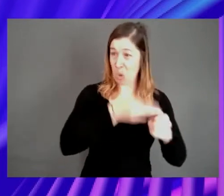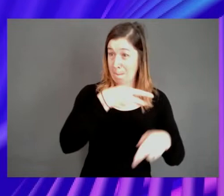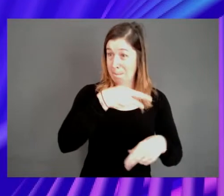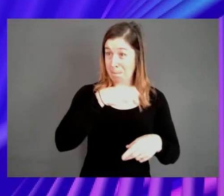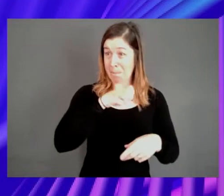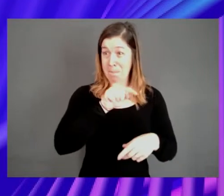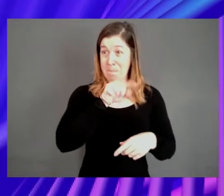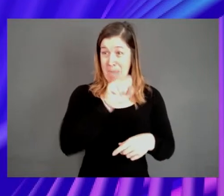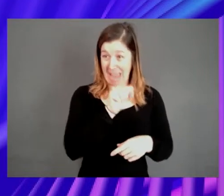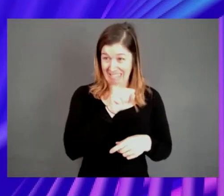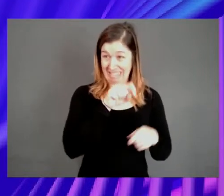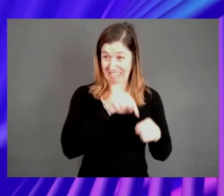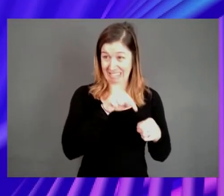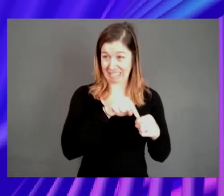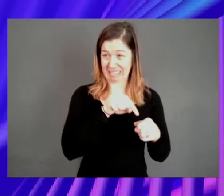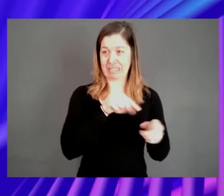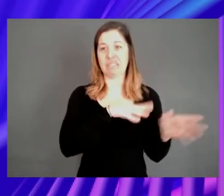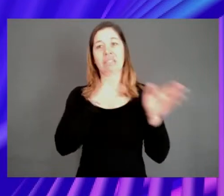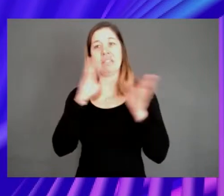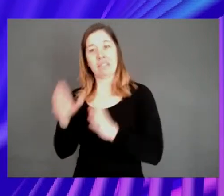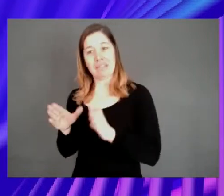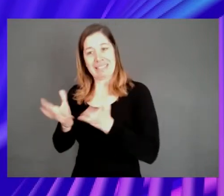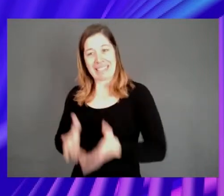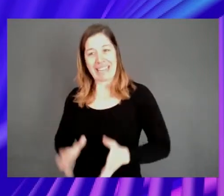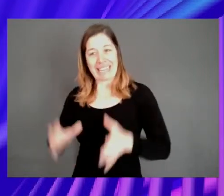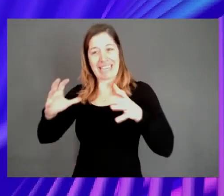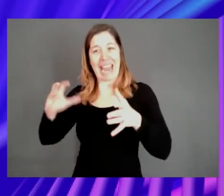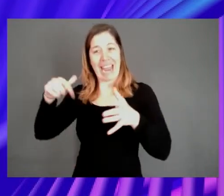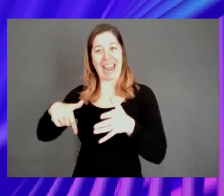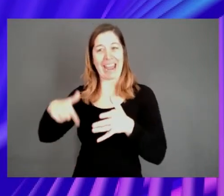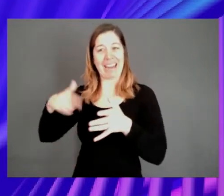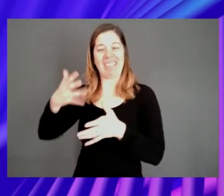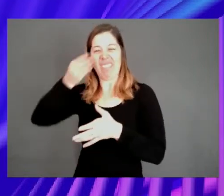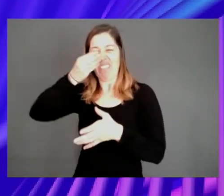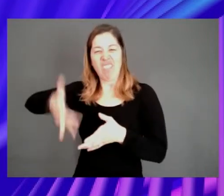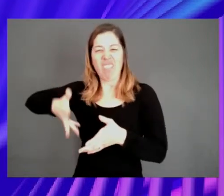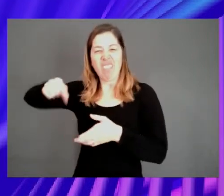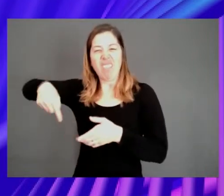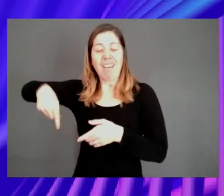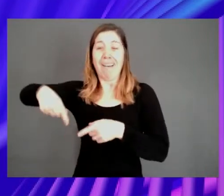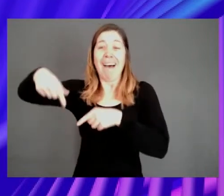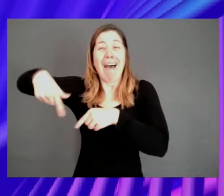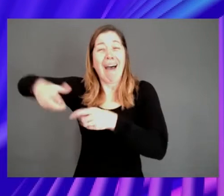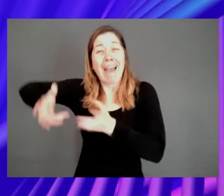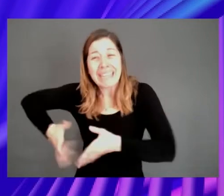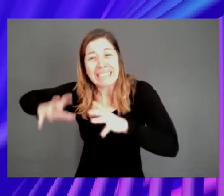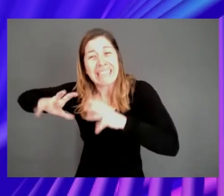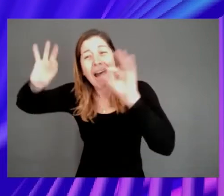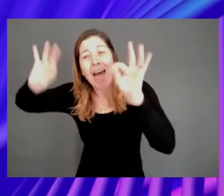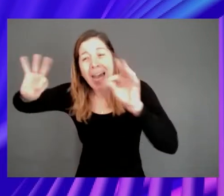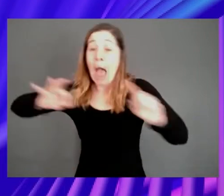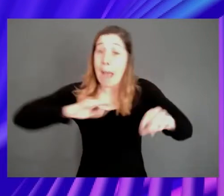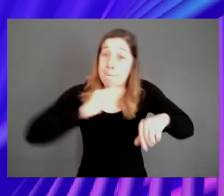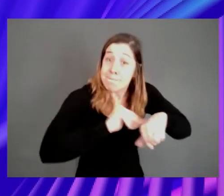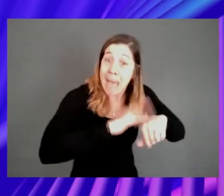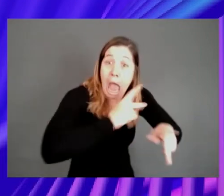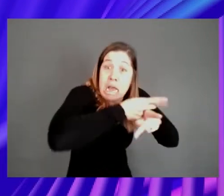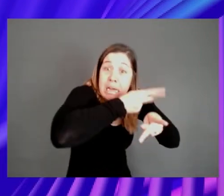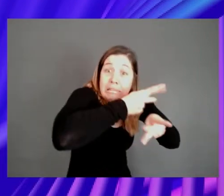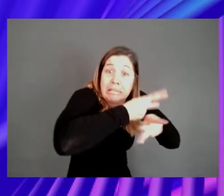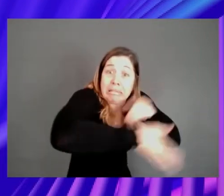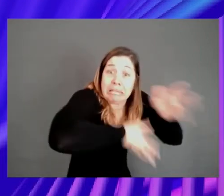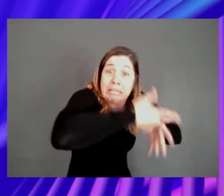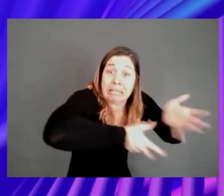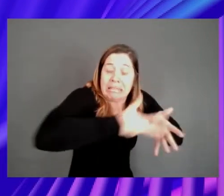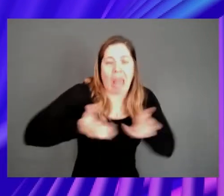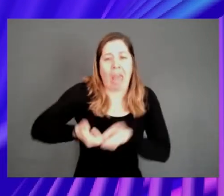and they're cattle. Like, you don't have to care about them as much as you care about your pet. Yeah. Kind of like an AWS account in that respect, too. If you have